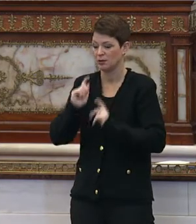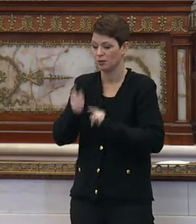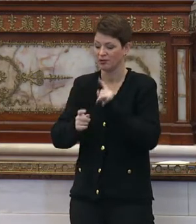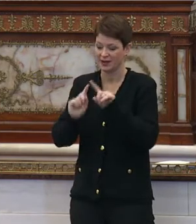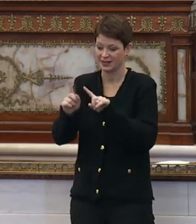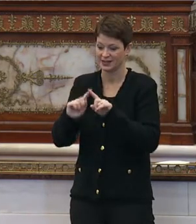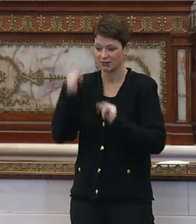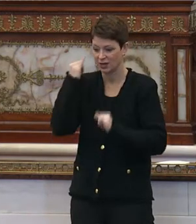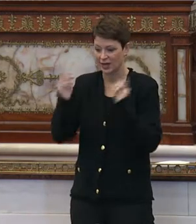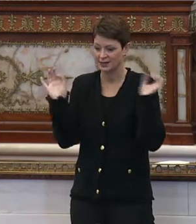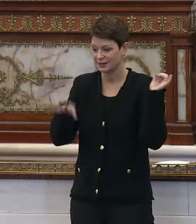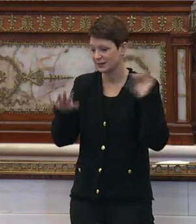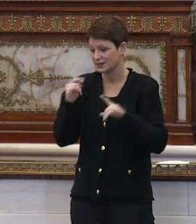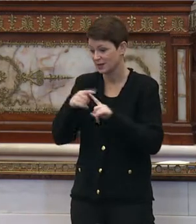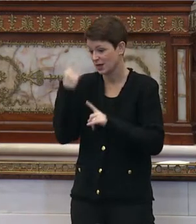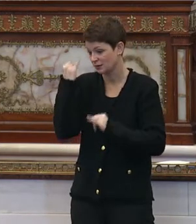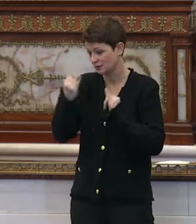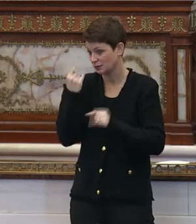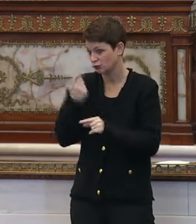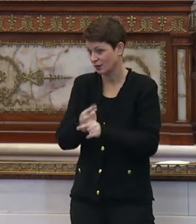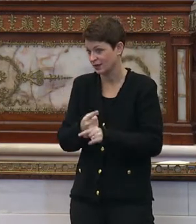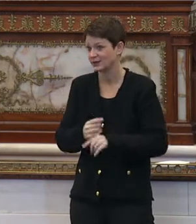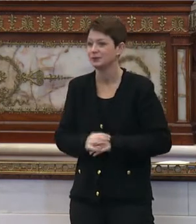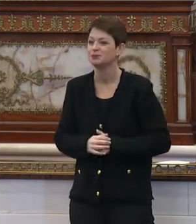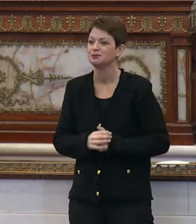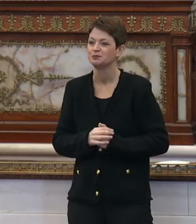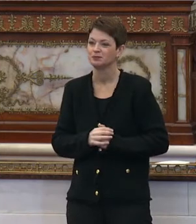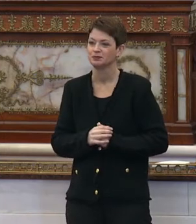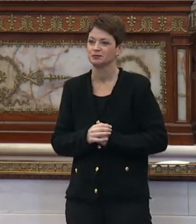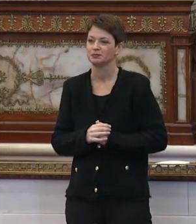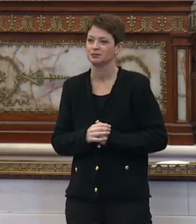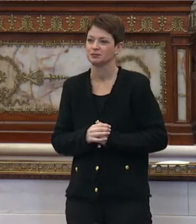different ideas and suggestions.